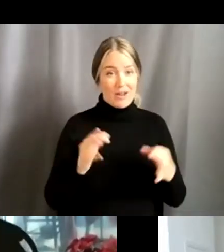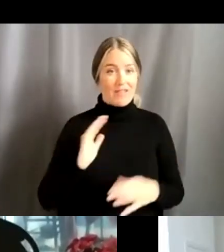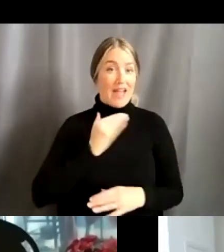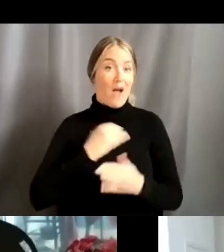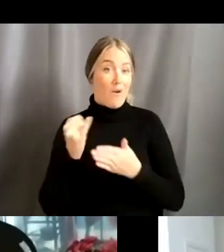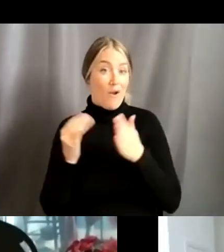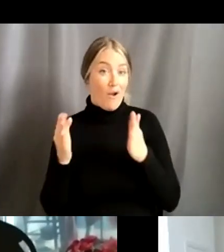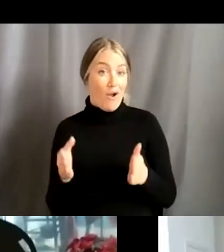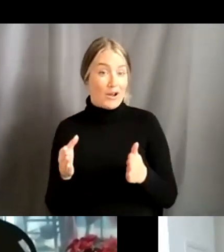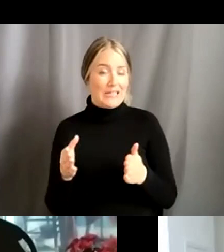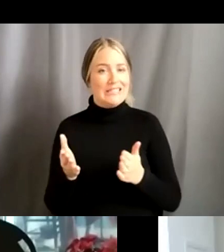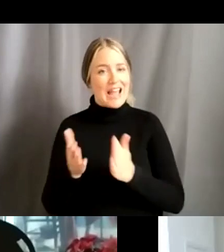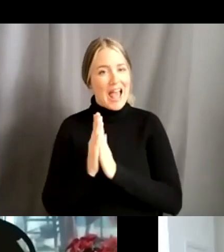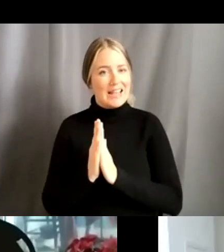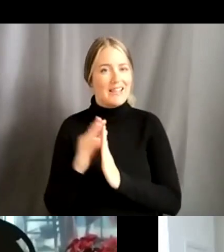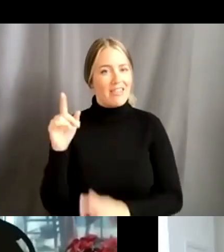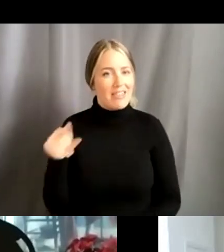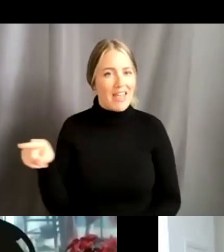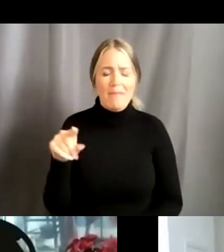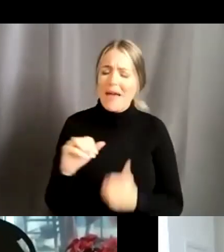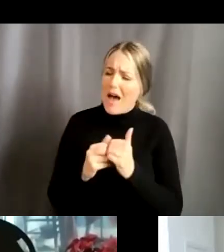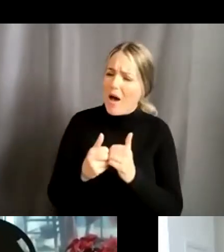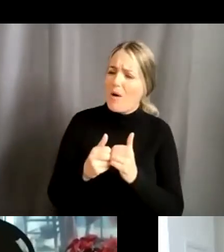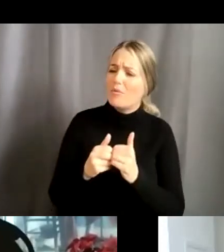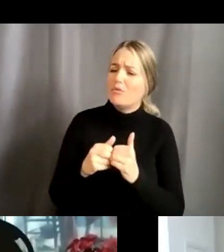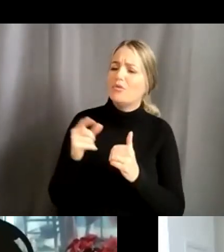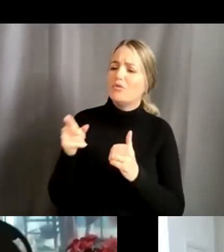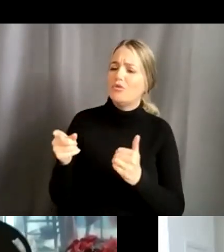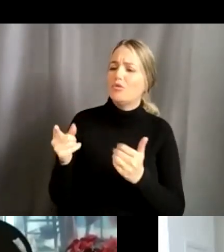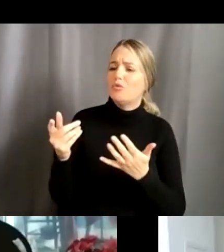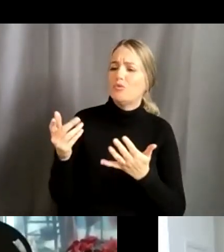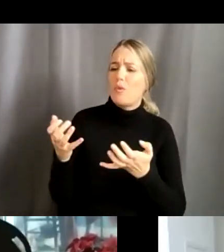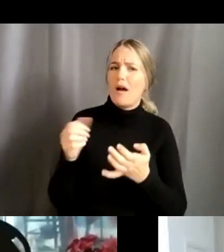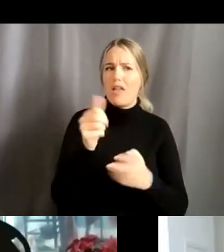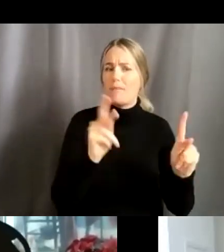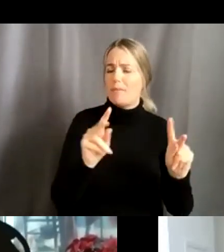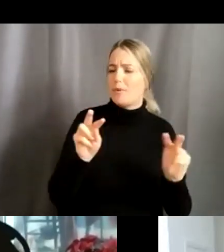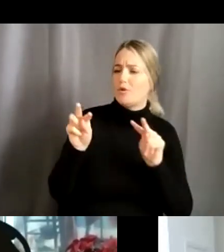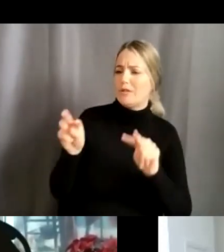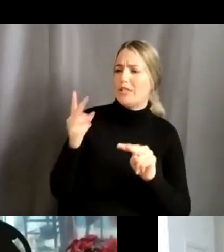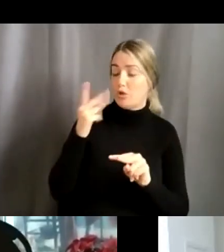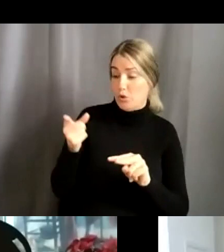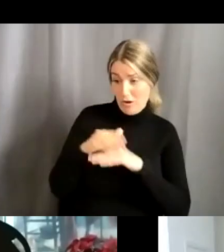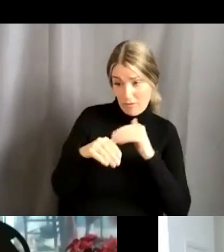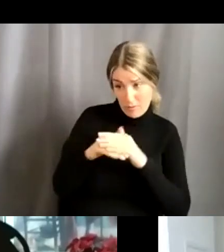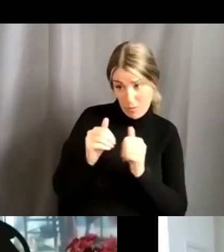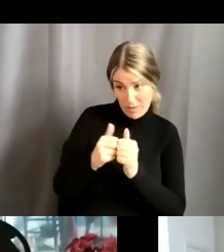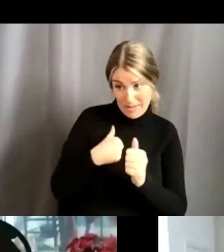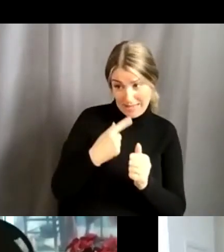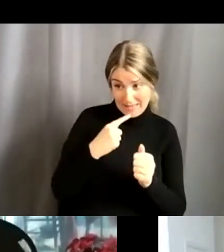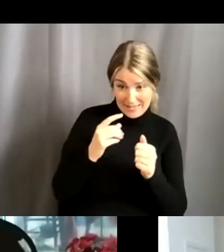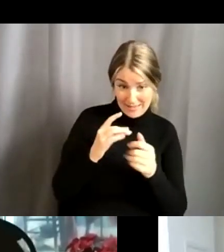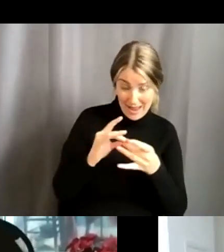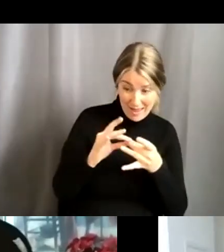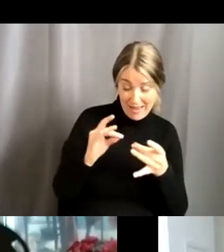is asking them, how do you want to be portrayed? Are you comfortable with me saying